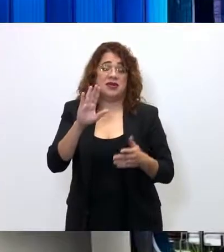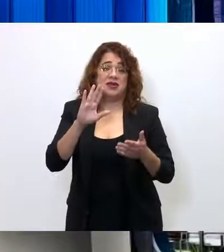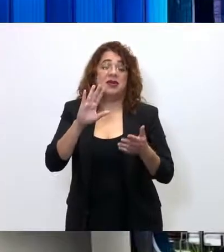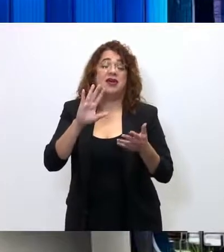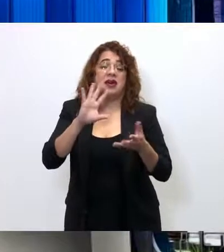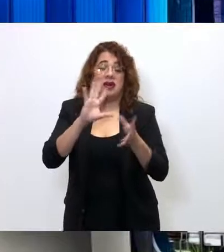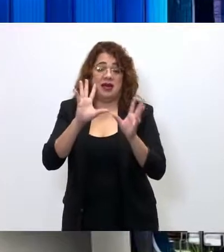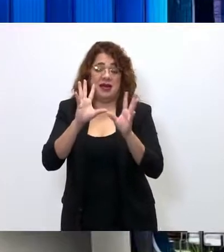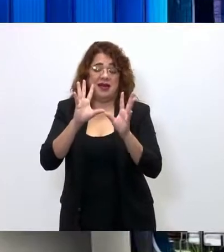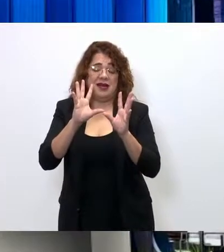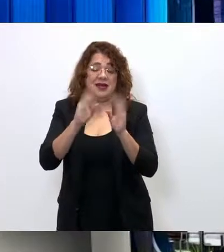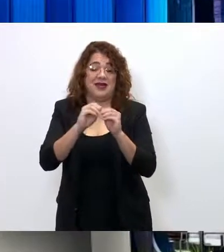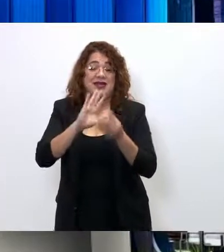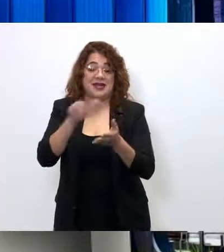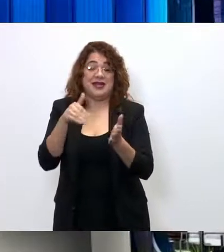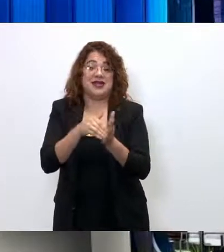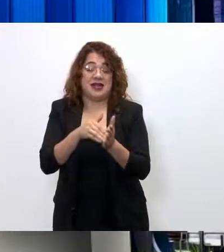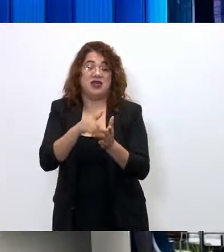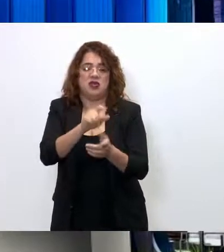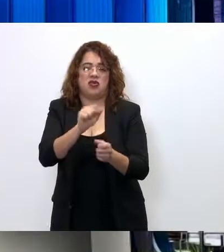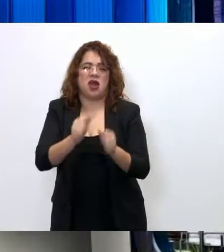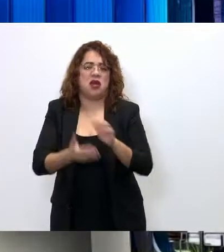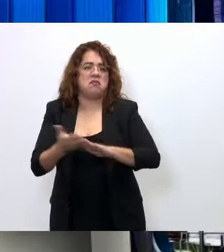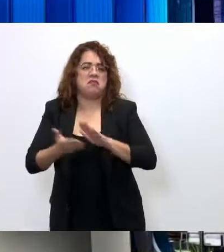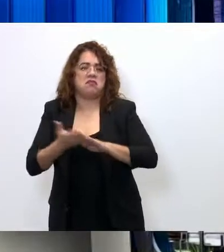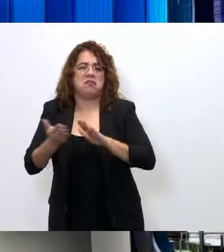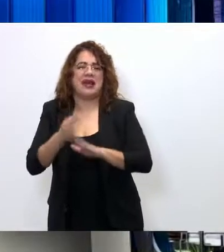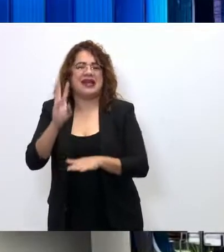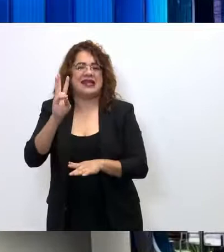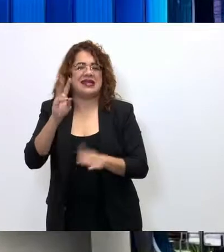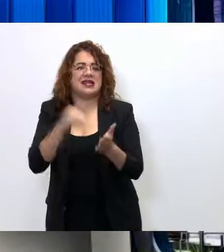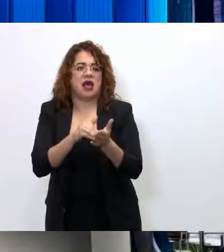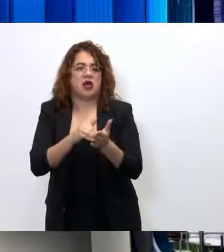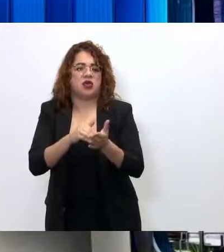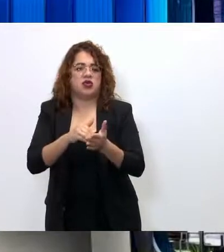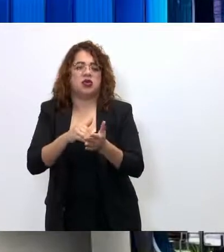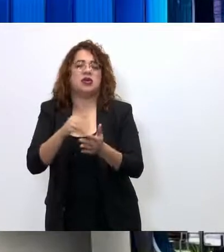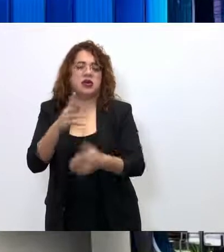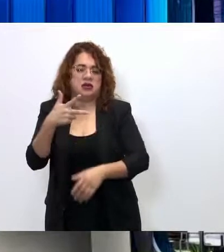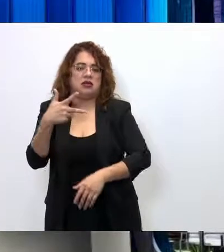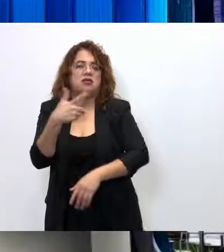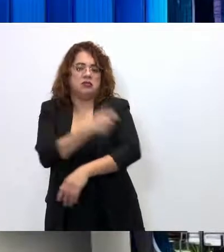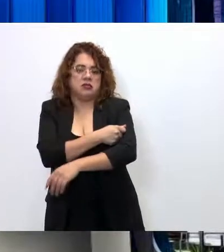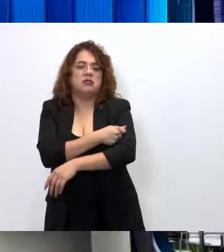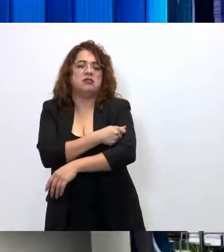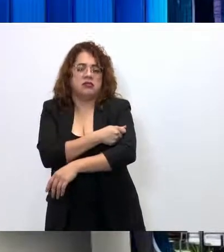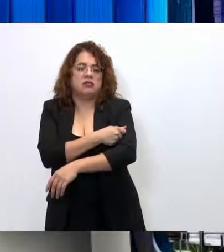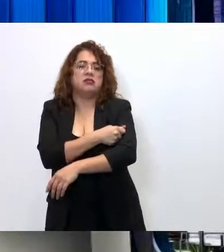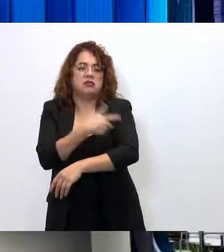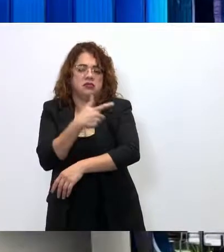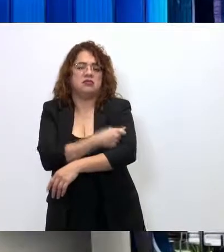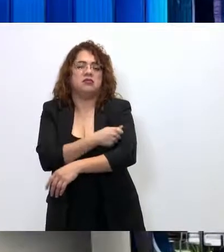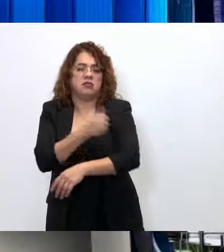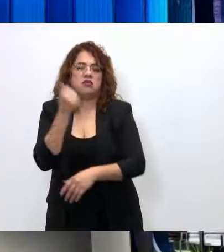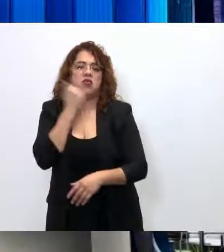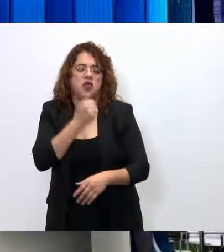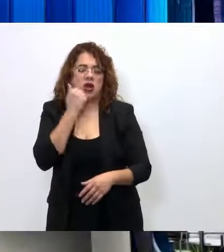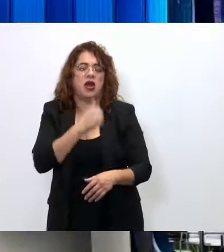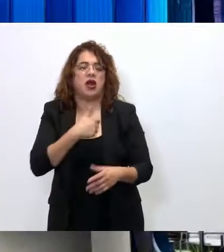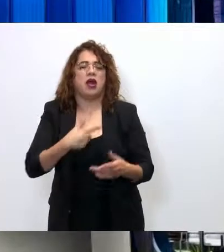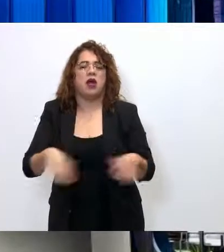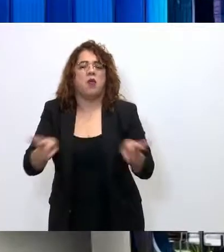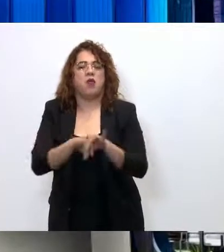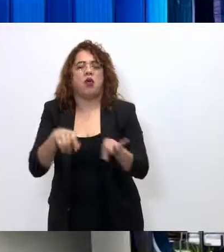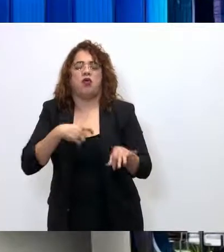6,000 doses per day. And so as vaccine allows, we'll just continue to ramp up those efforts to make sure we can vaccinate as many